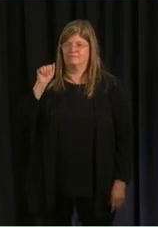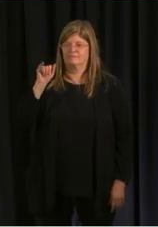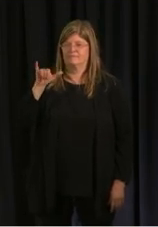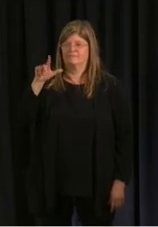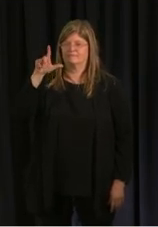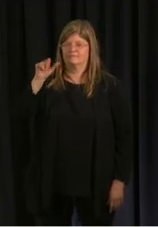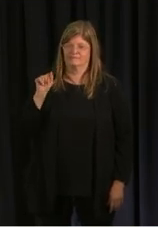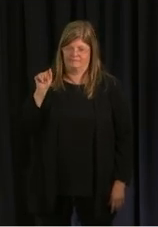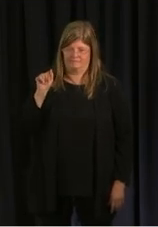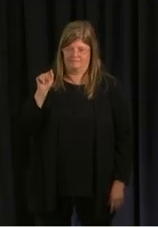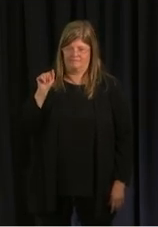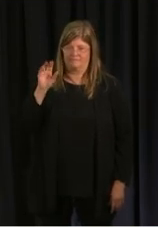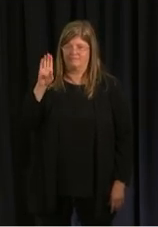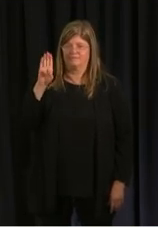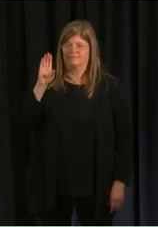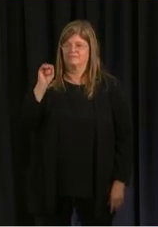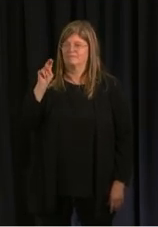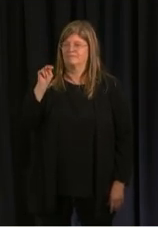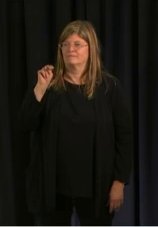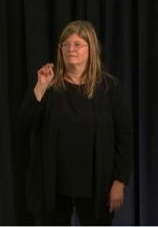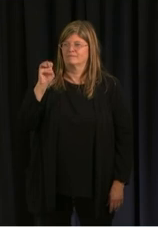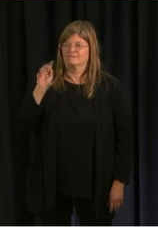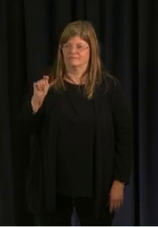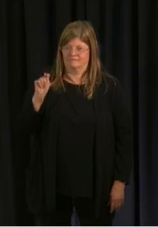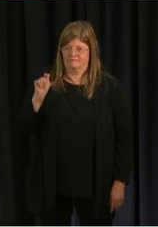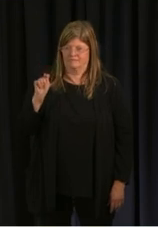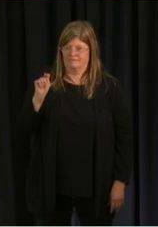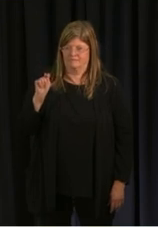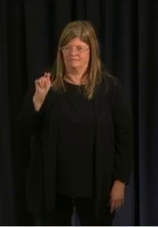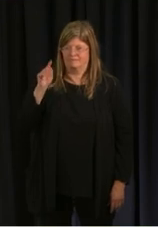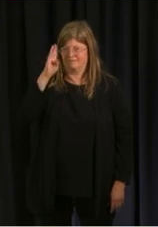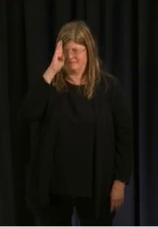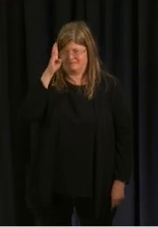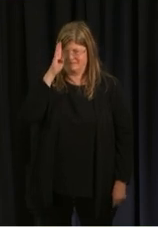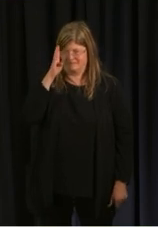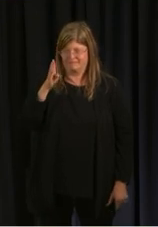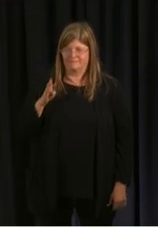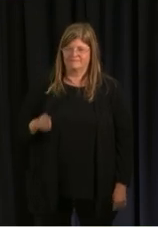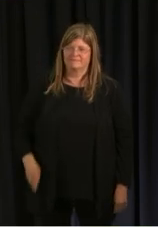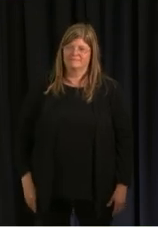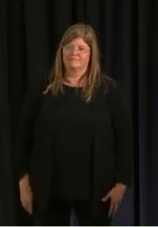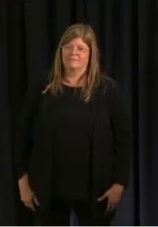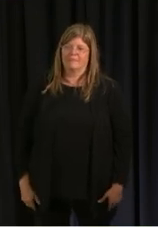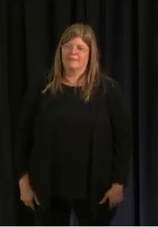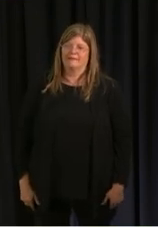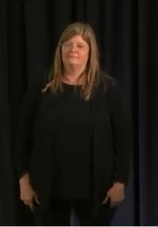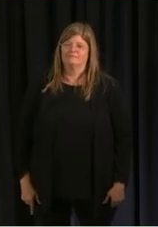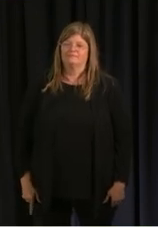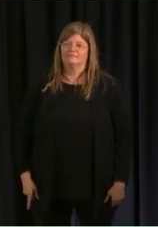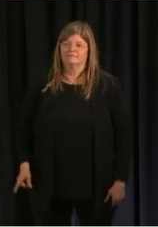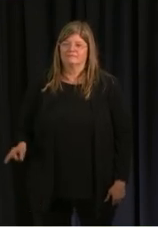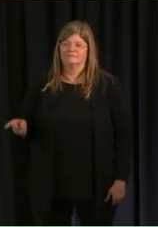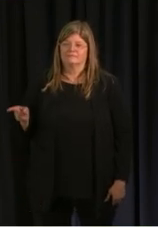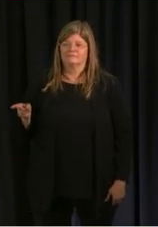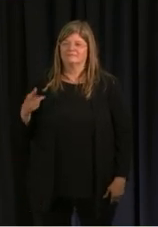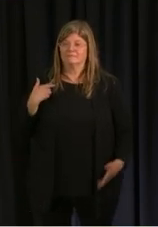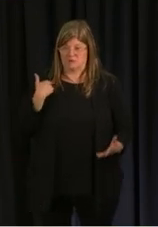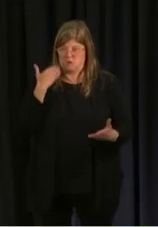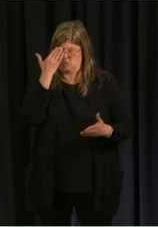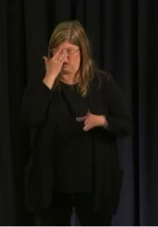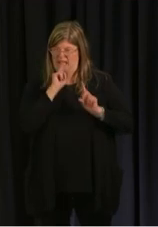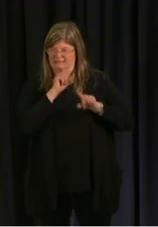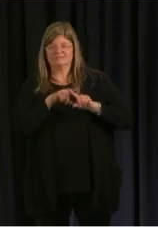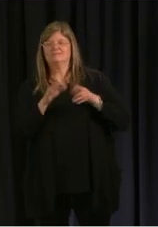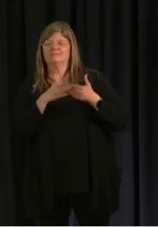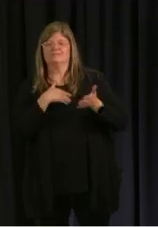Hi, thanks so much. I think I know the answer, but just for the good of the order, saw a couple tweets today